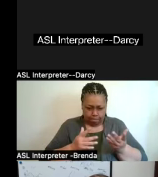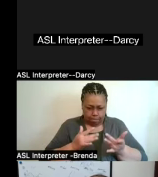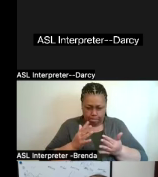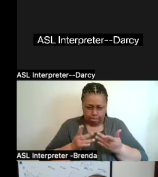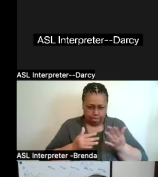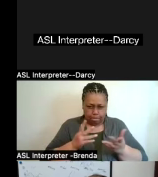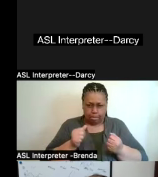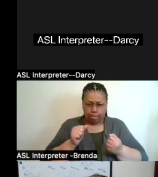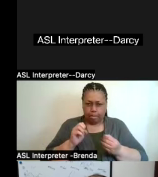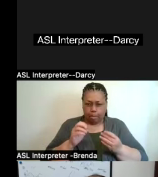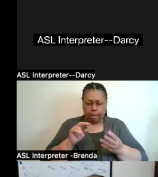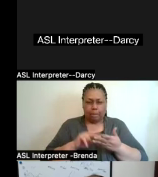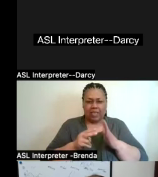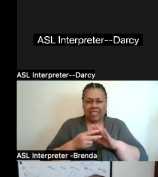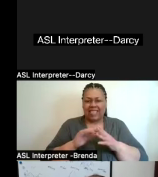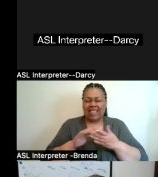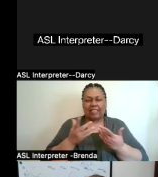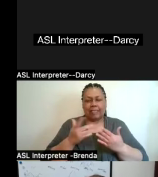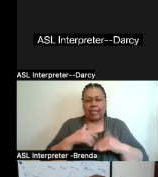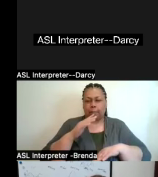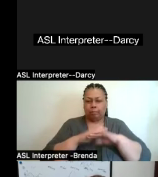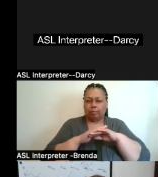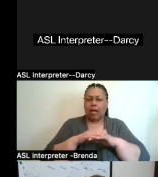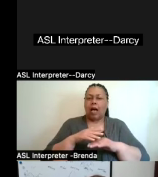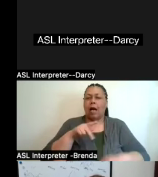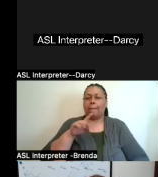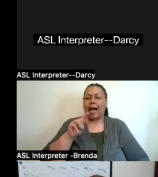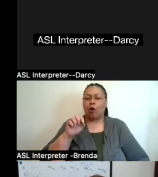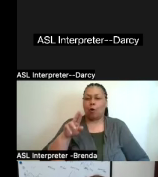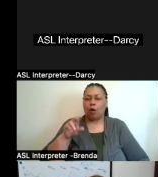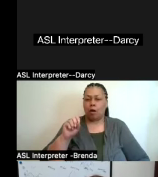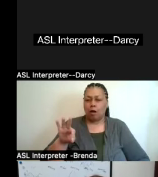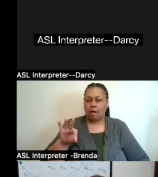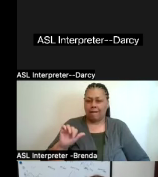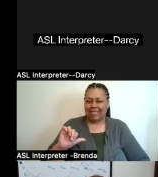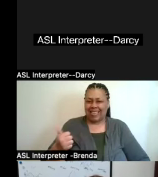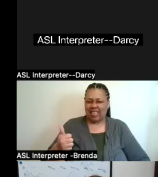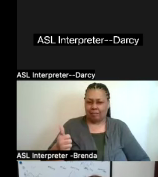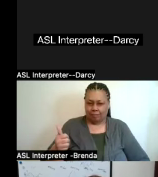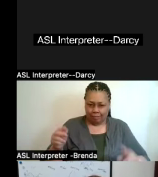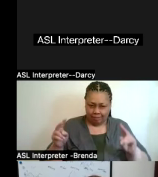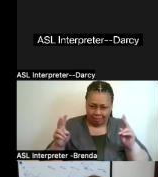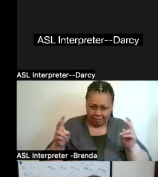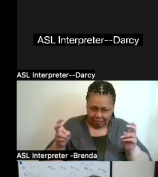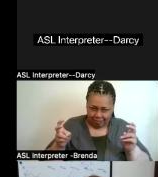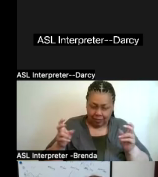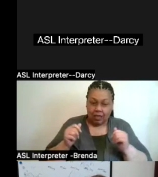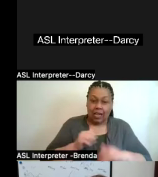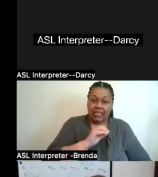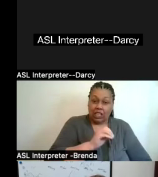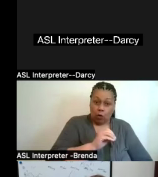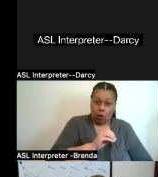So you're looking at a power of 10 is basically what that is. So you would have, you know, a 0 would